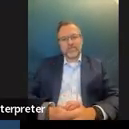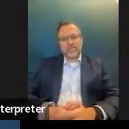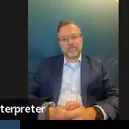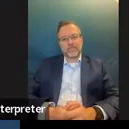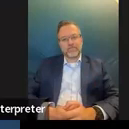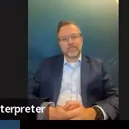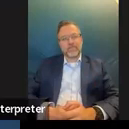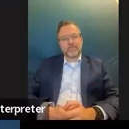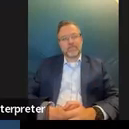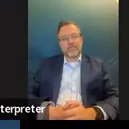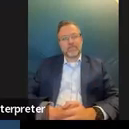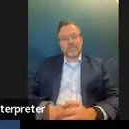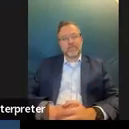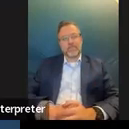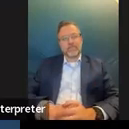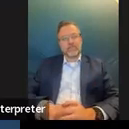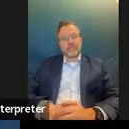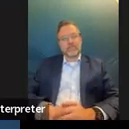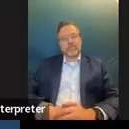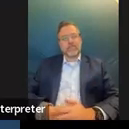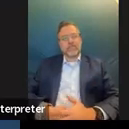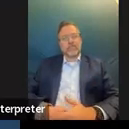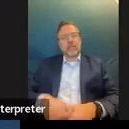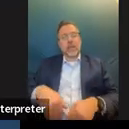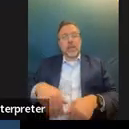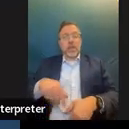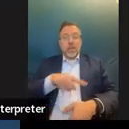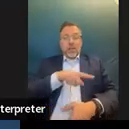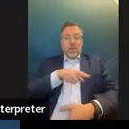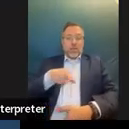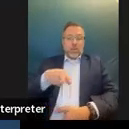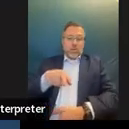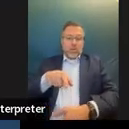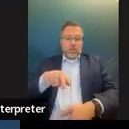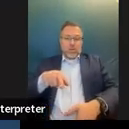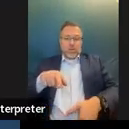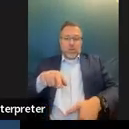These are links to our